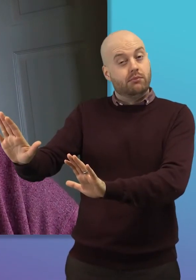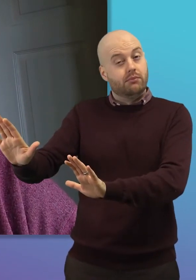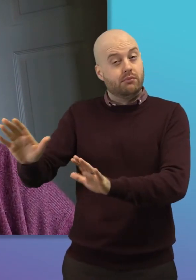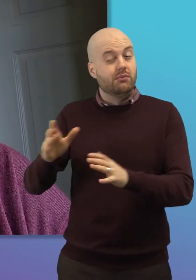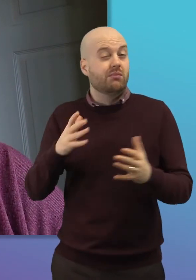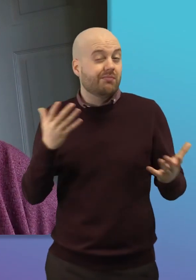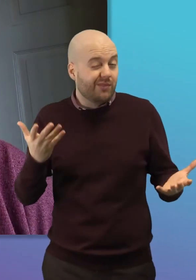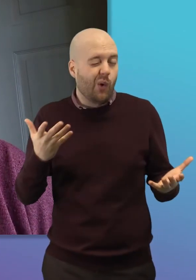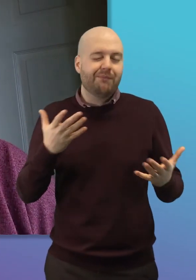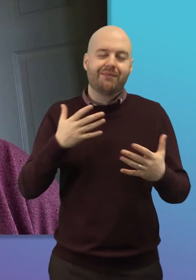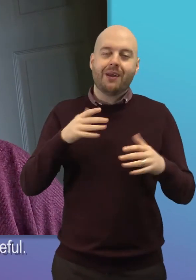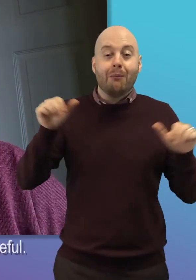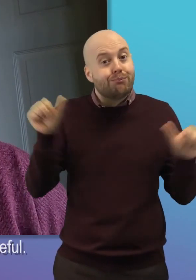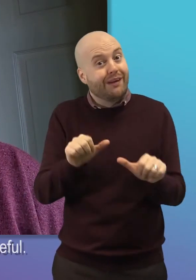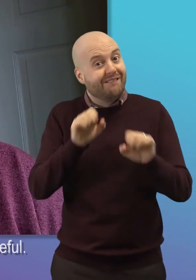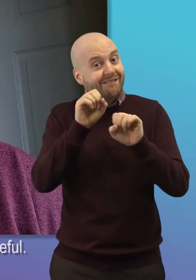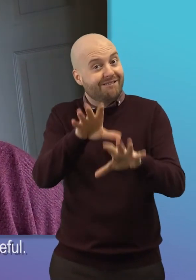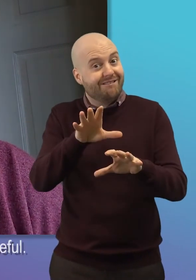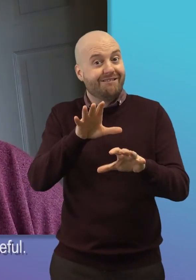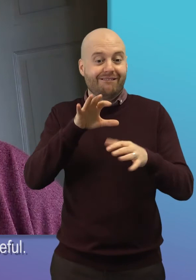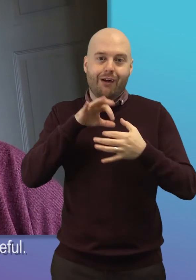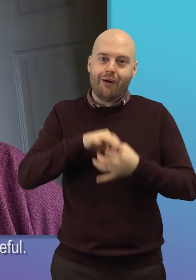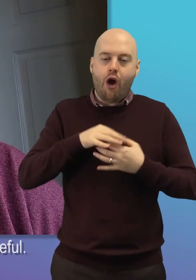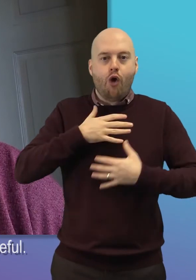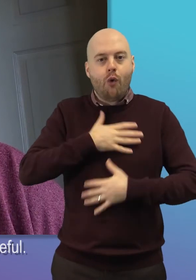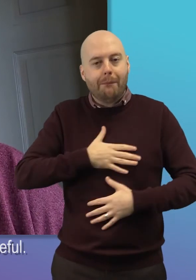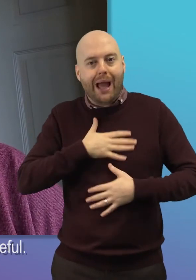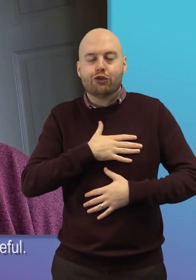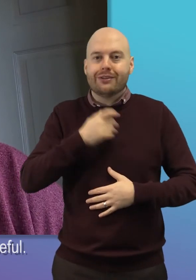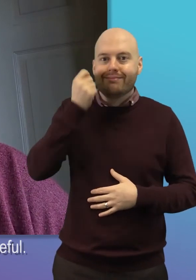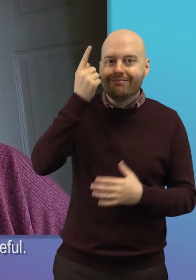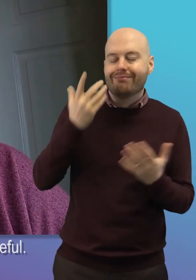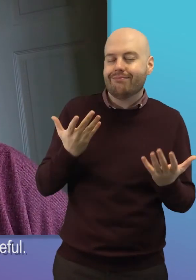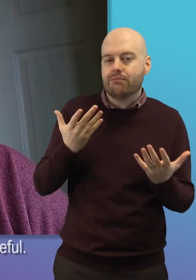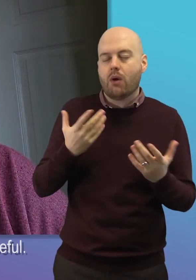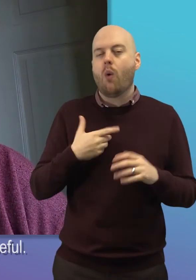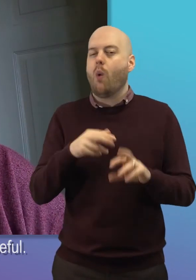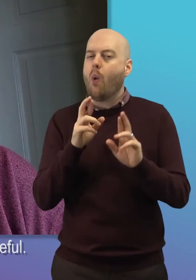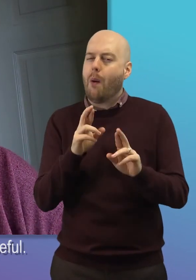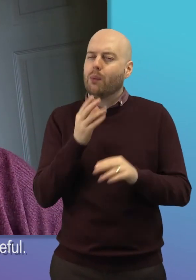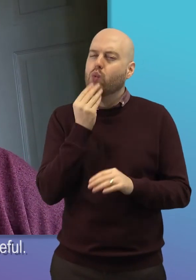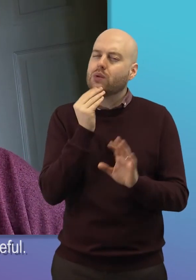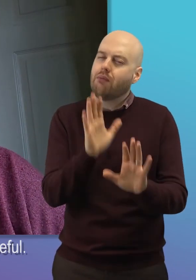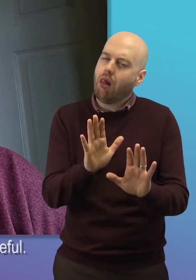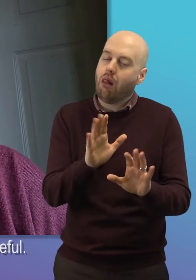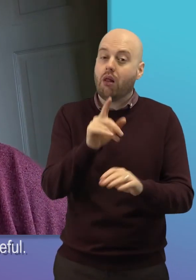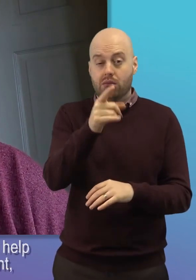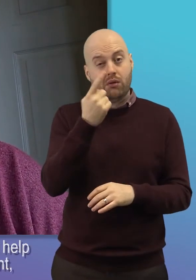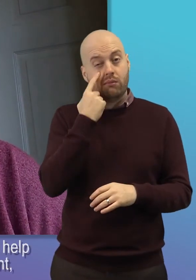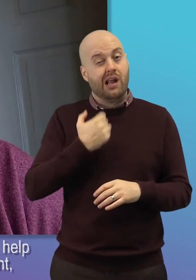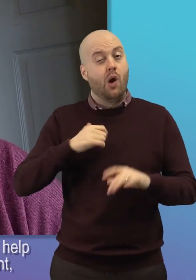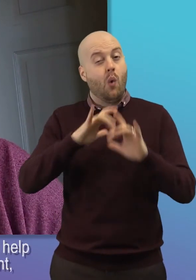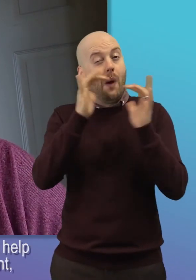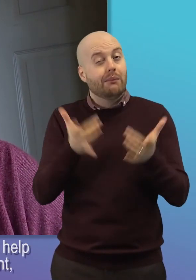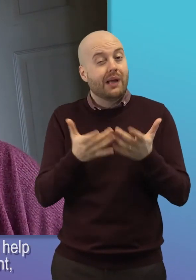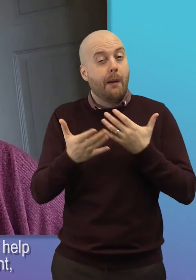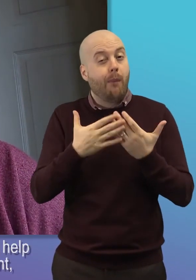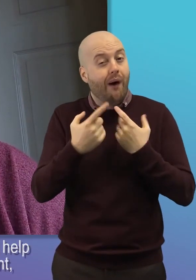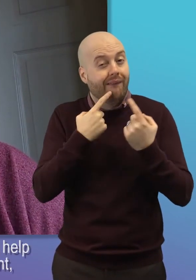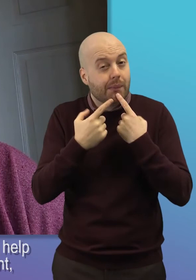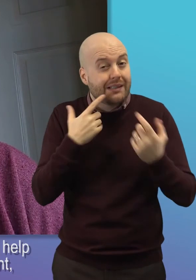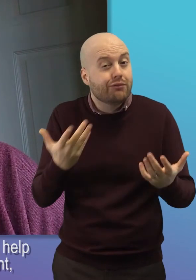people. So that's all for compassion just now. I hope you found this useful. If you want to find out more information, you can check out our